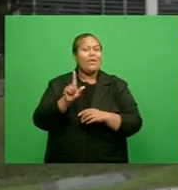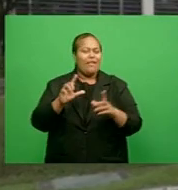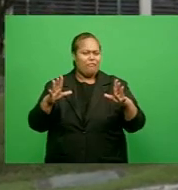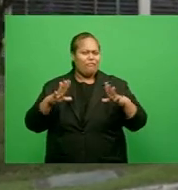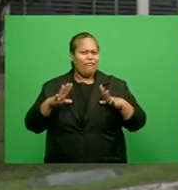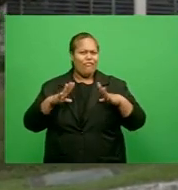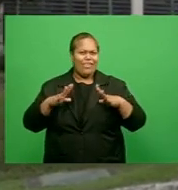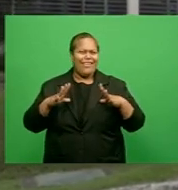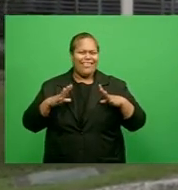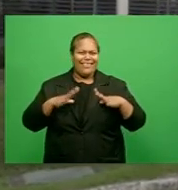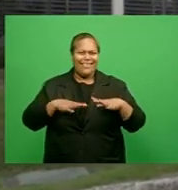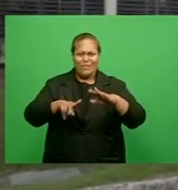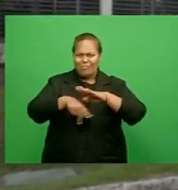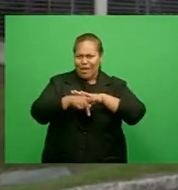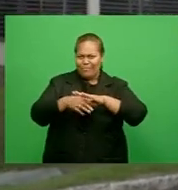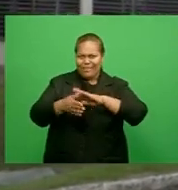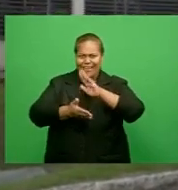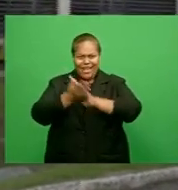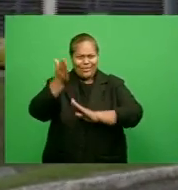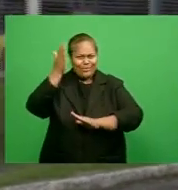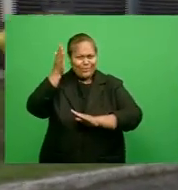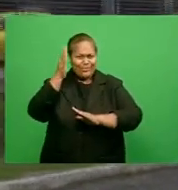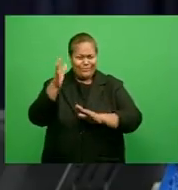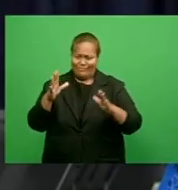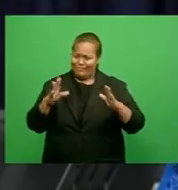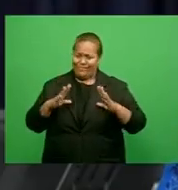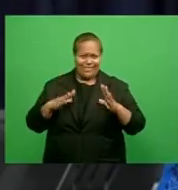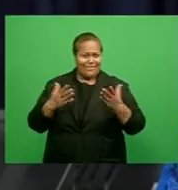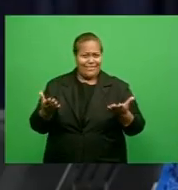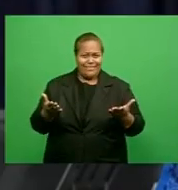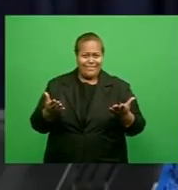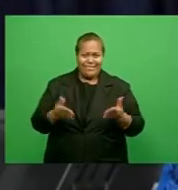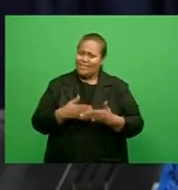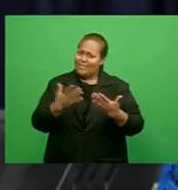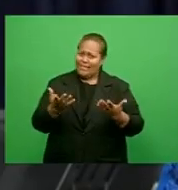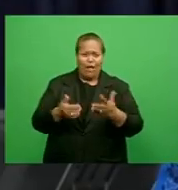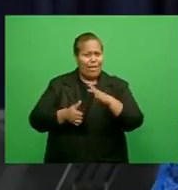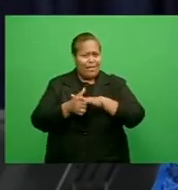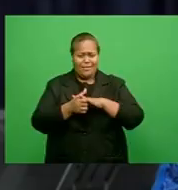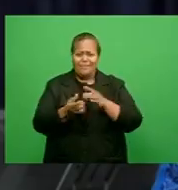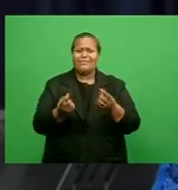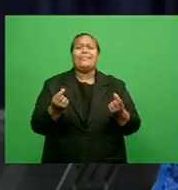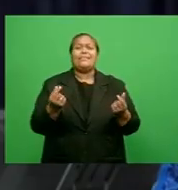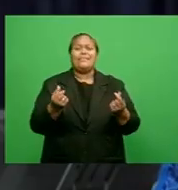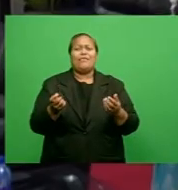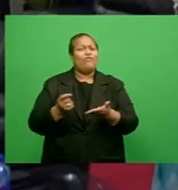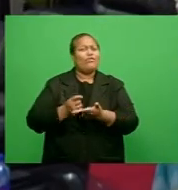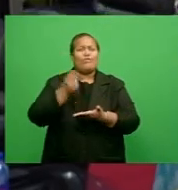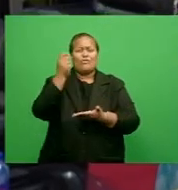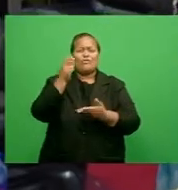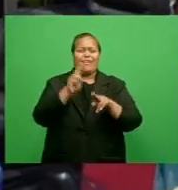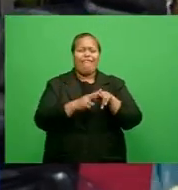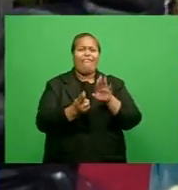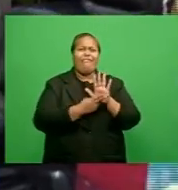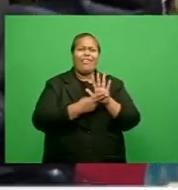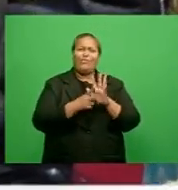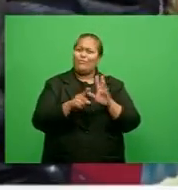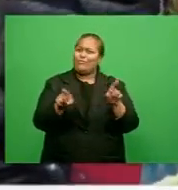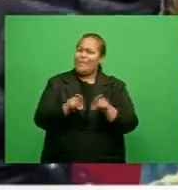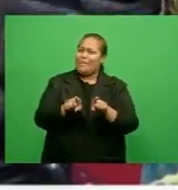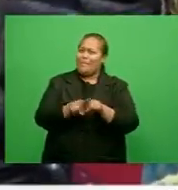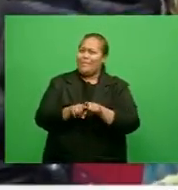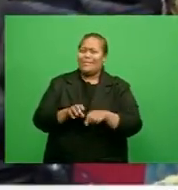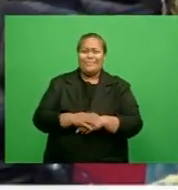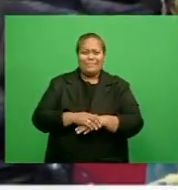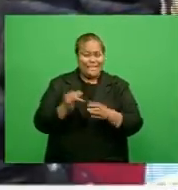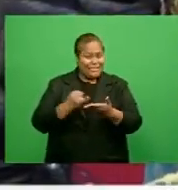secondary schooling and unprecedented access to tertiary institutions like FNU. The institution